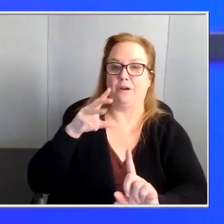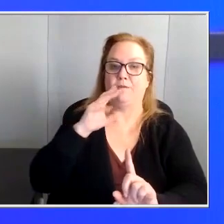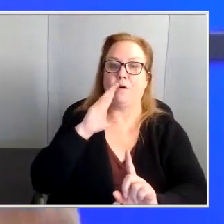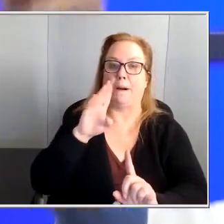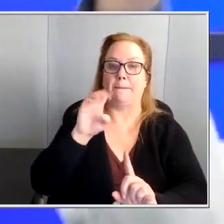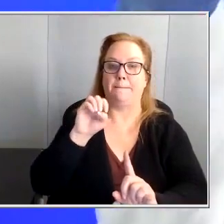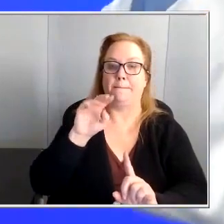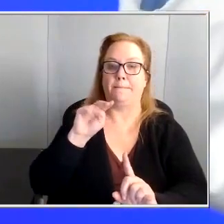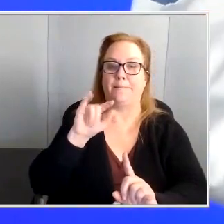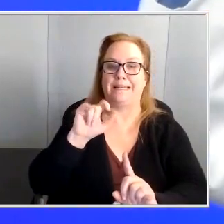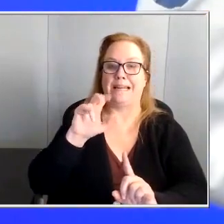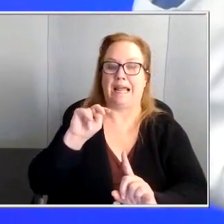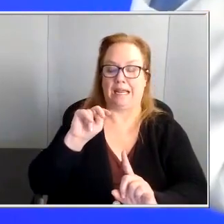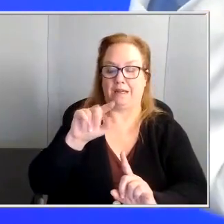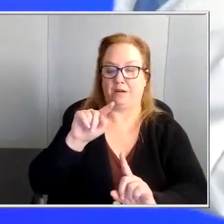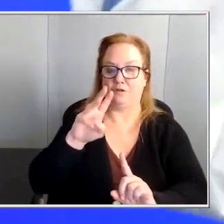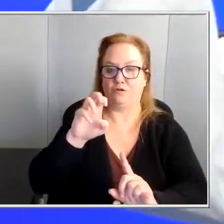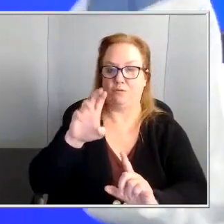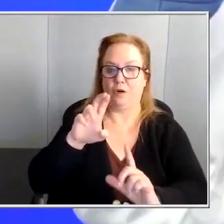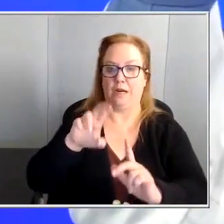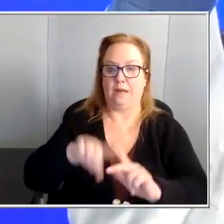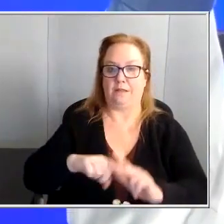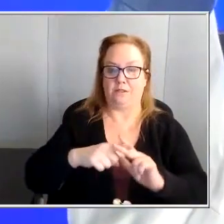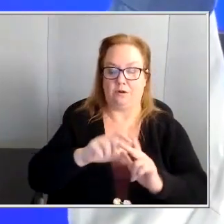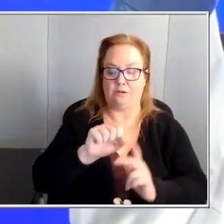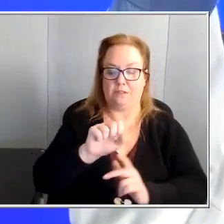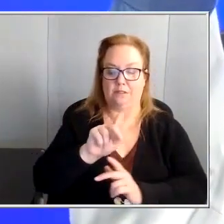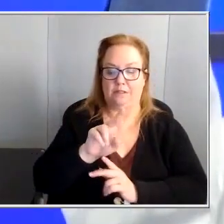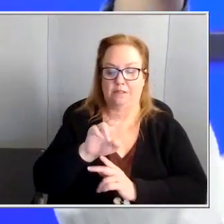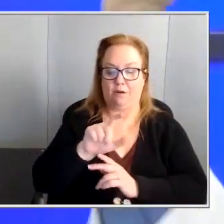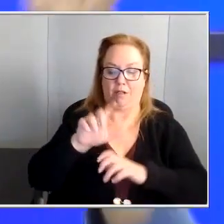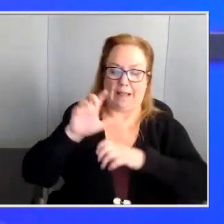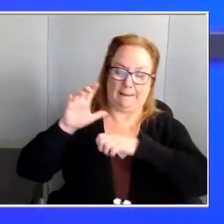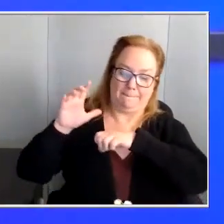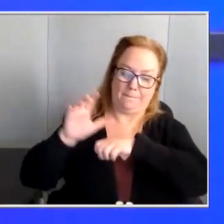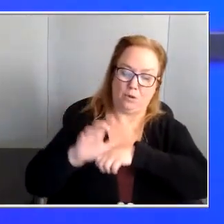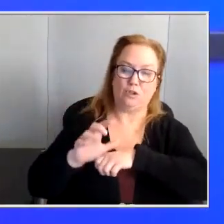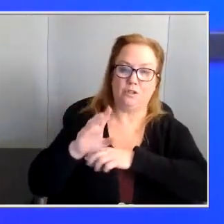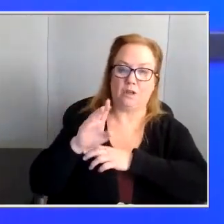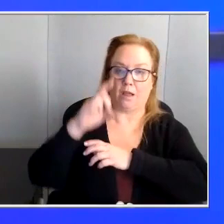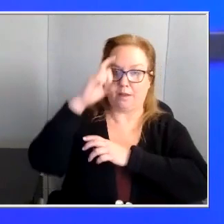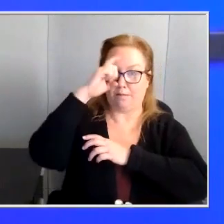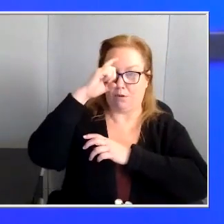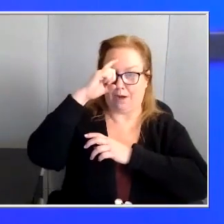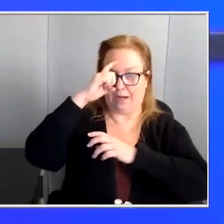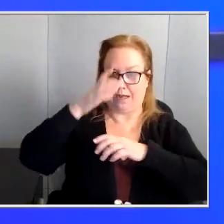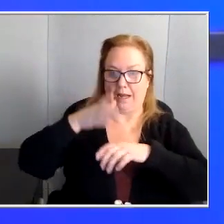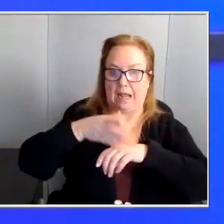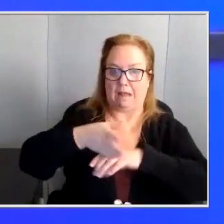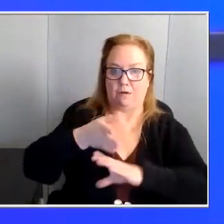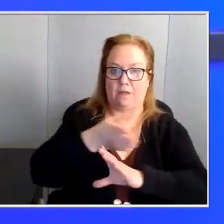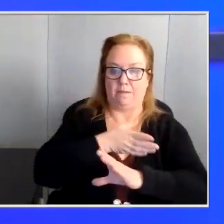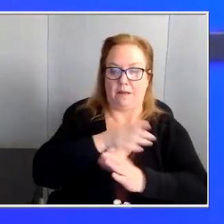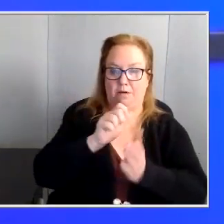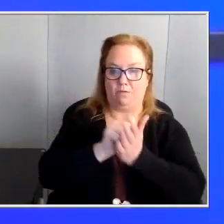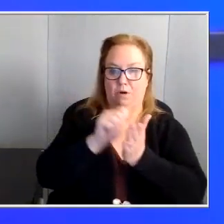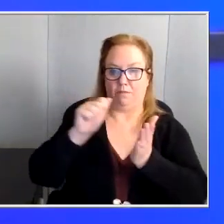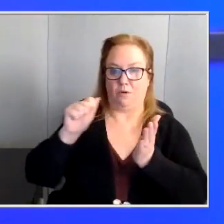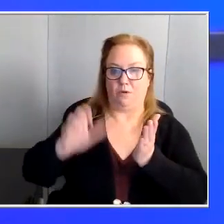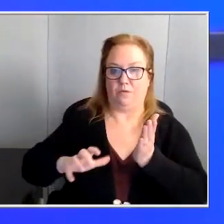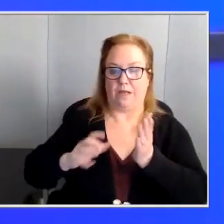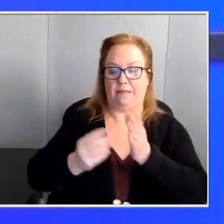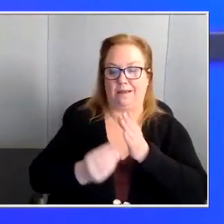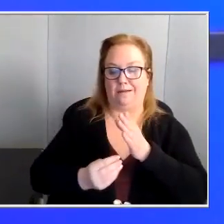called meningioma that grows from the inner lining of the skull and pushes down onto the brain after they'd been previously removed and